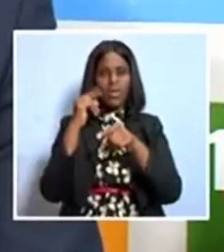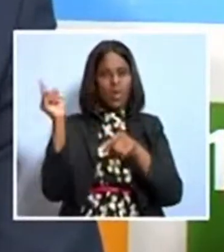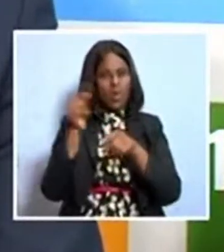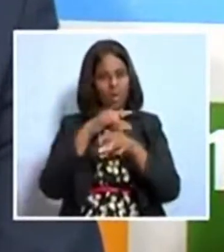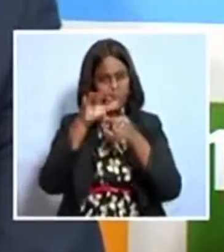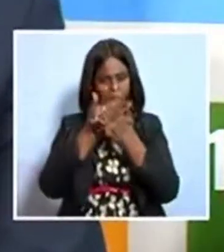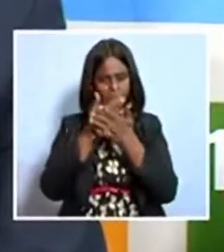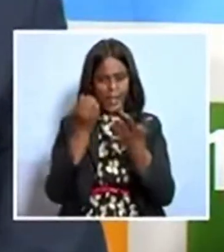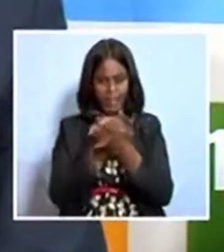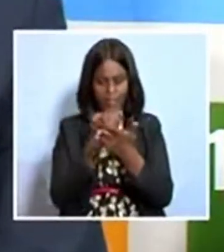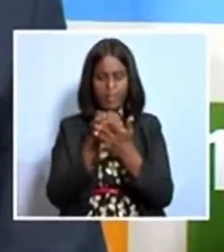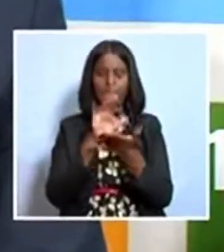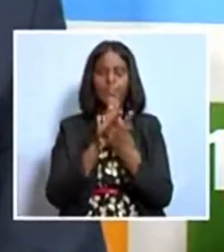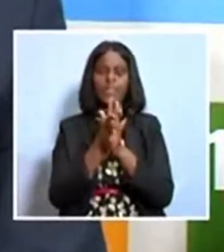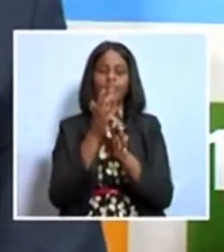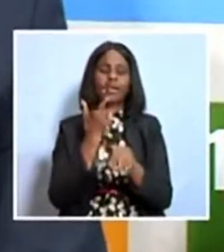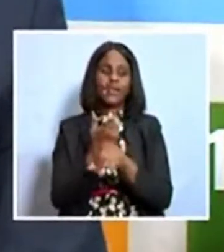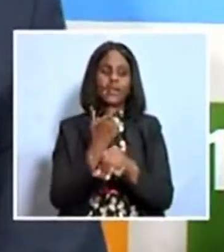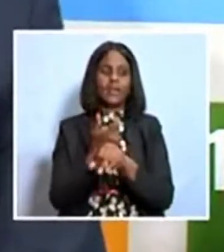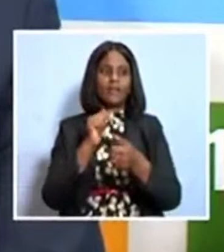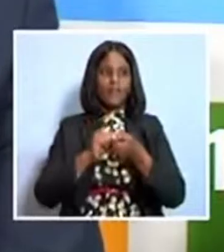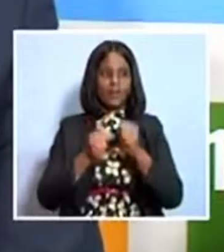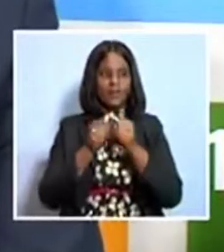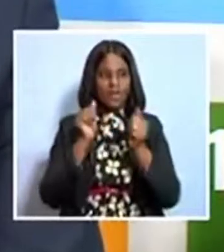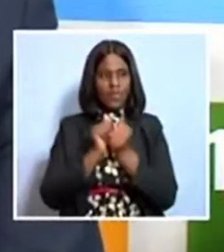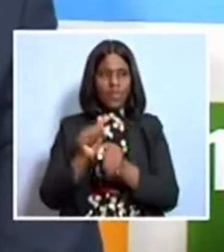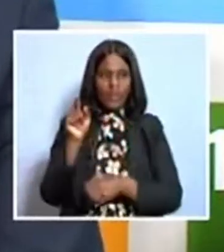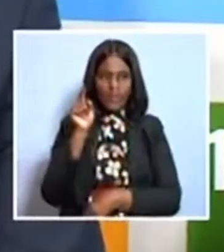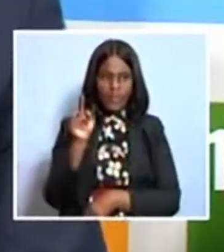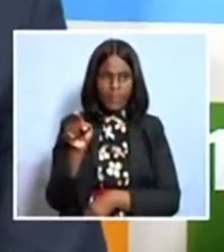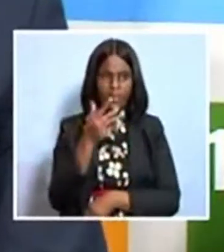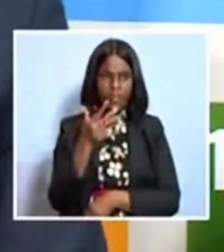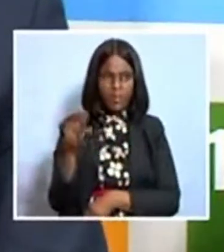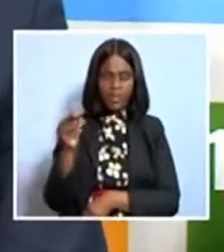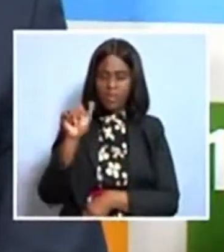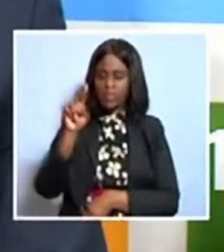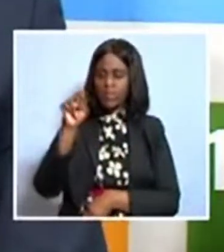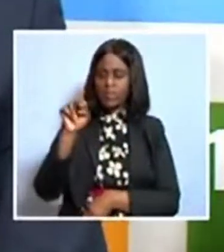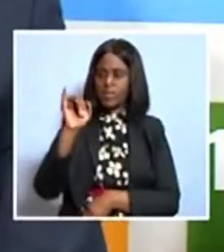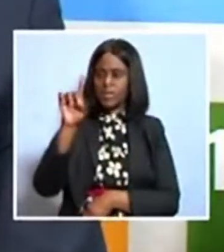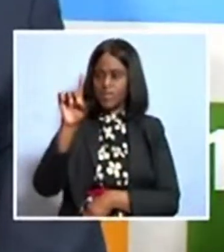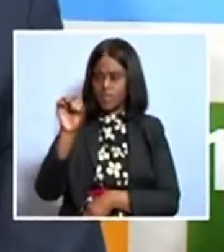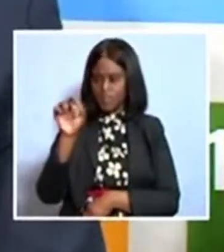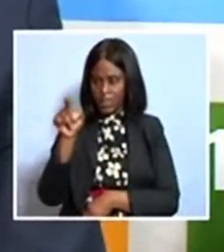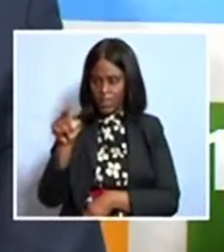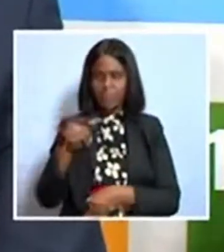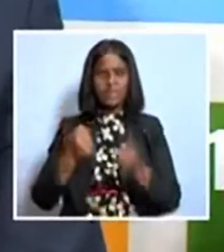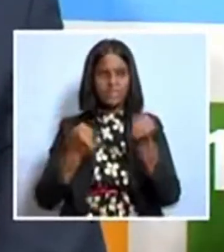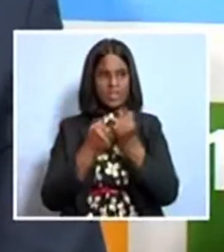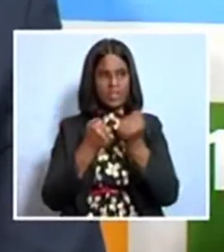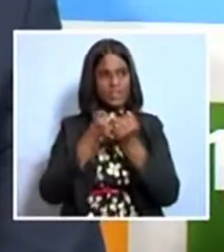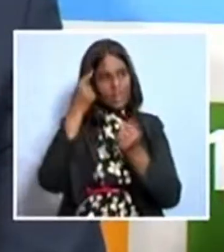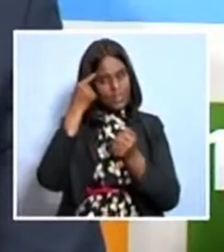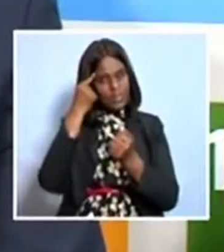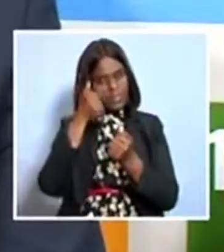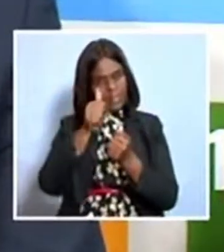economy. So with those things, you need to, you know, support the government to prioritize policies